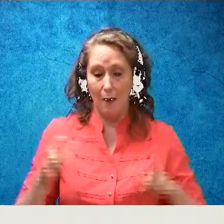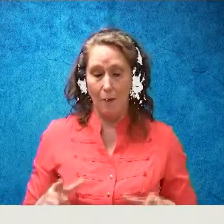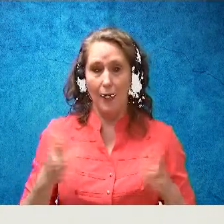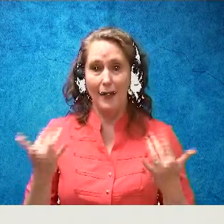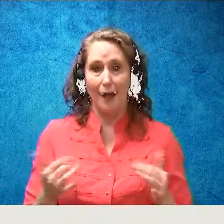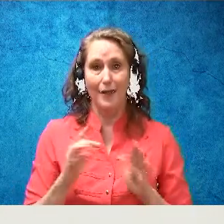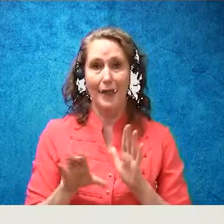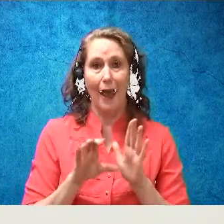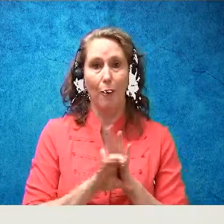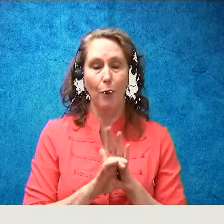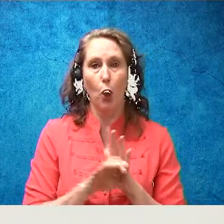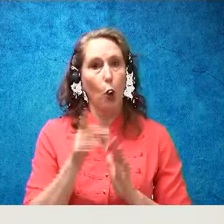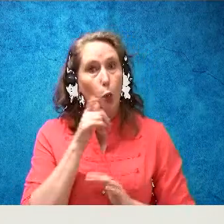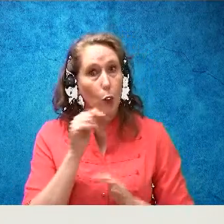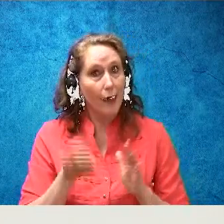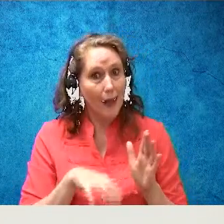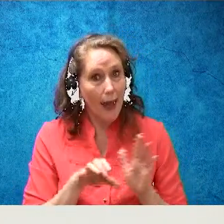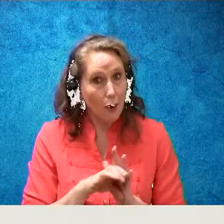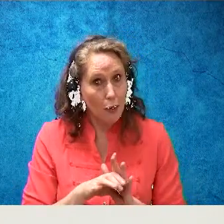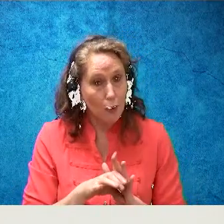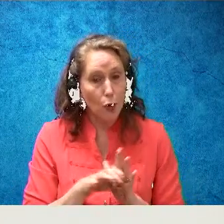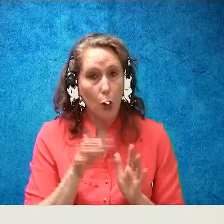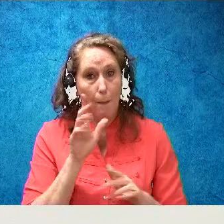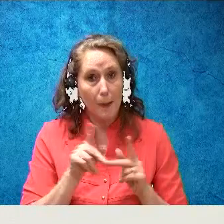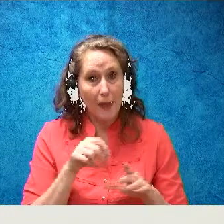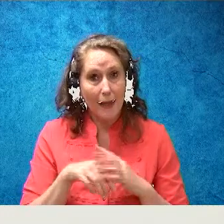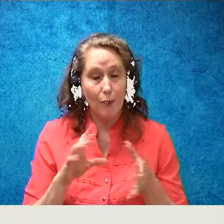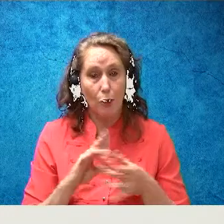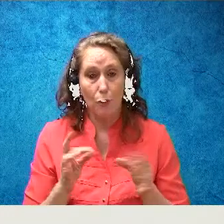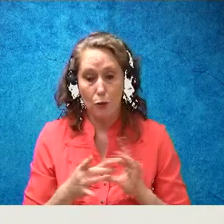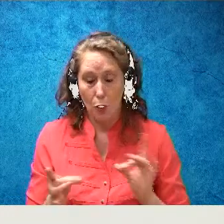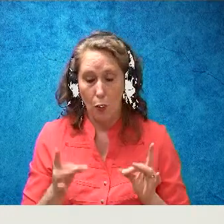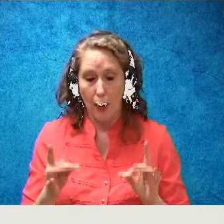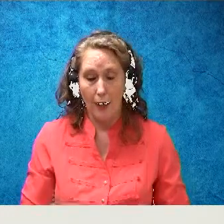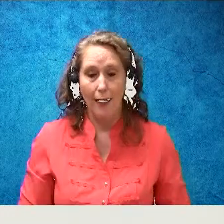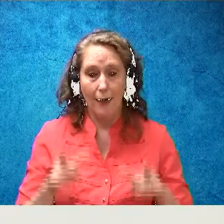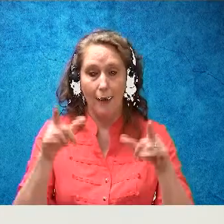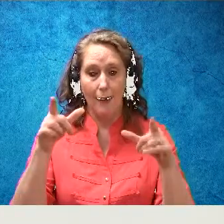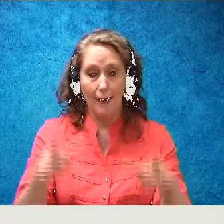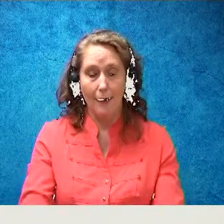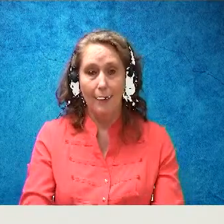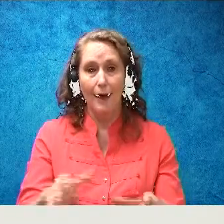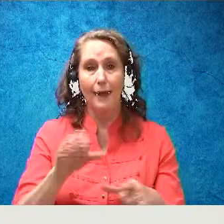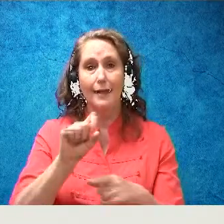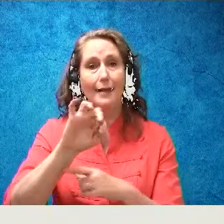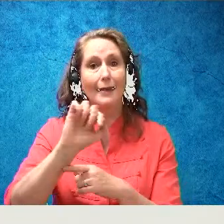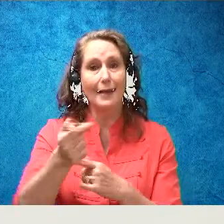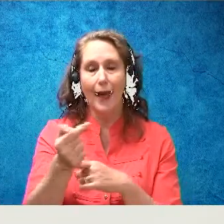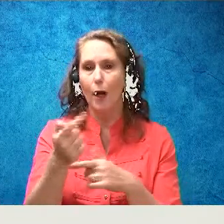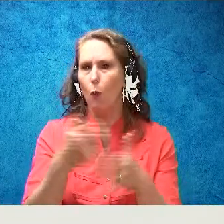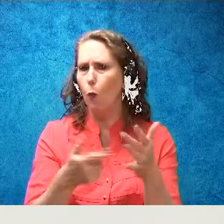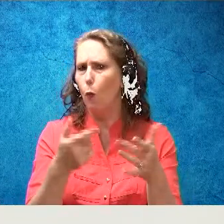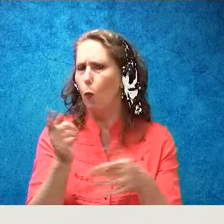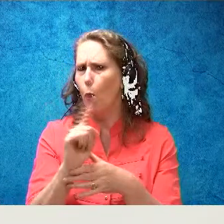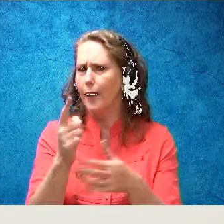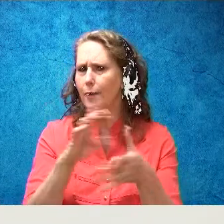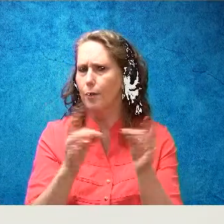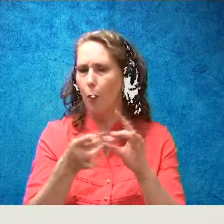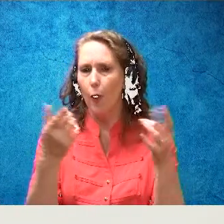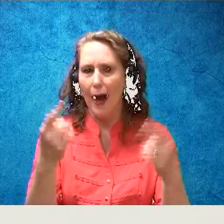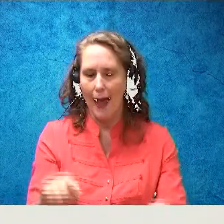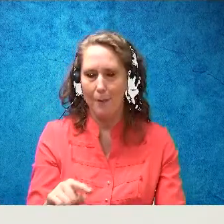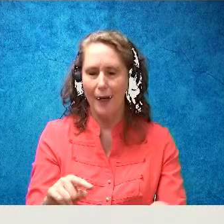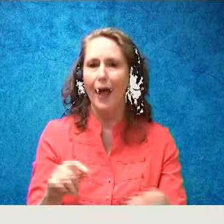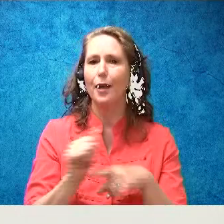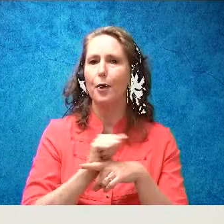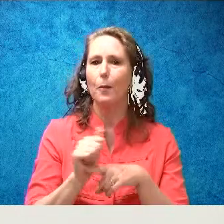characters. Who are the characters? Move through your yellow brick road. All right, what was the setting? And you can practice retelling your